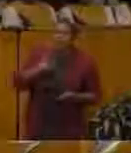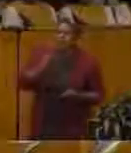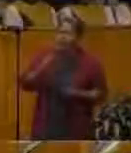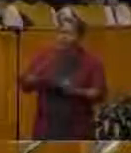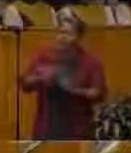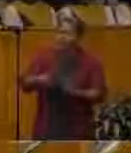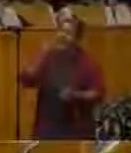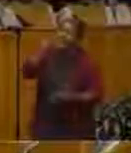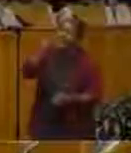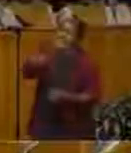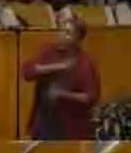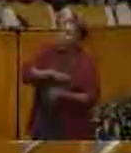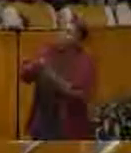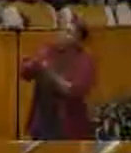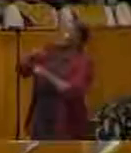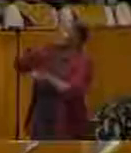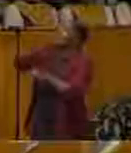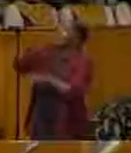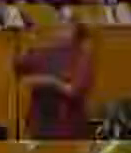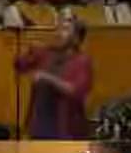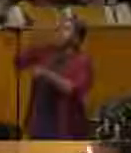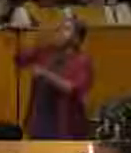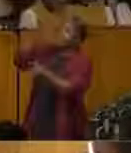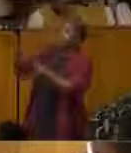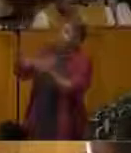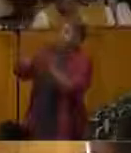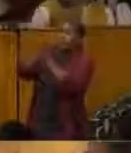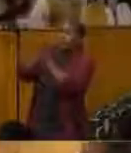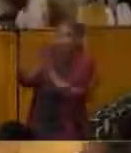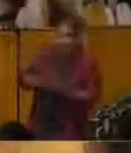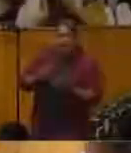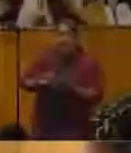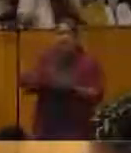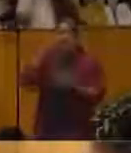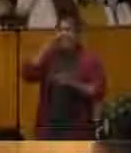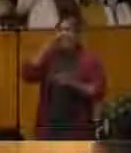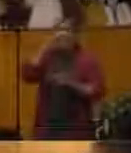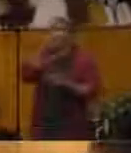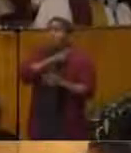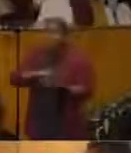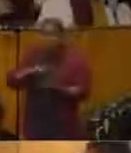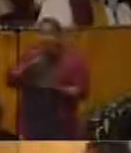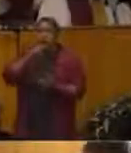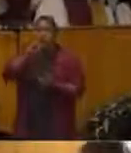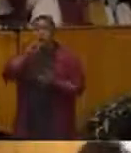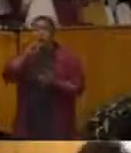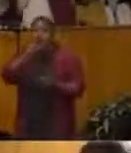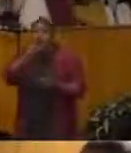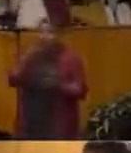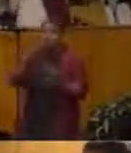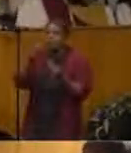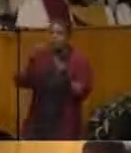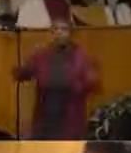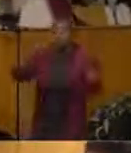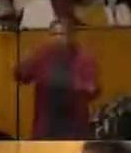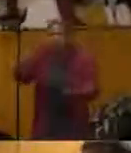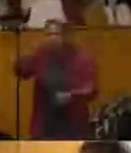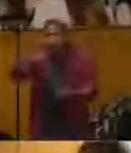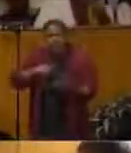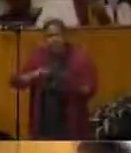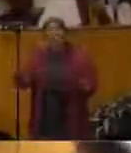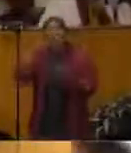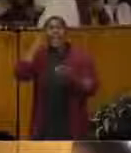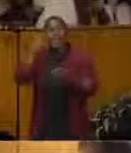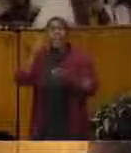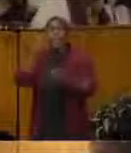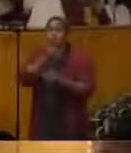If the Lord hadn't heard my prayers, if the Lord didn't make a way out of no way, if the